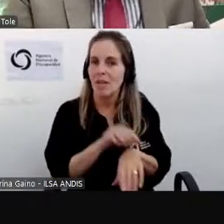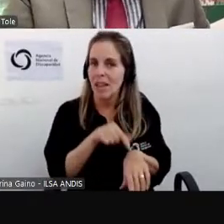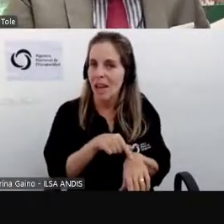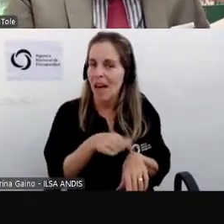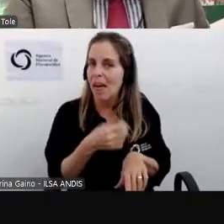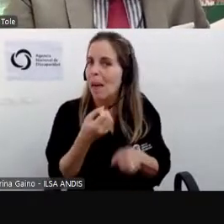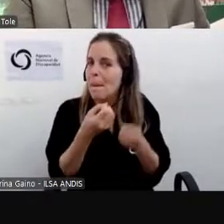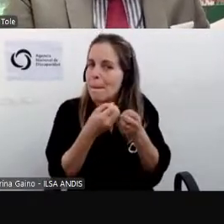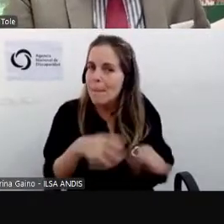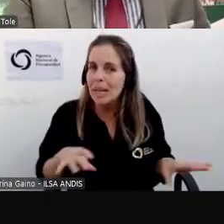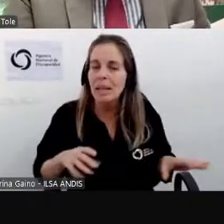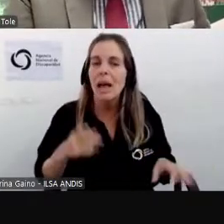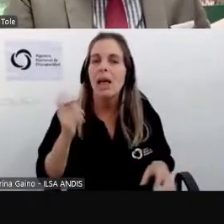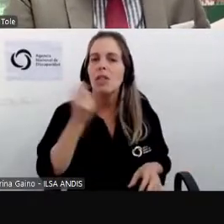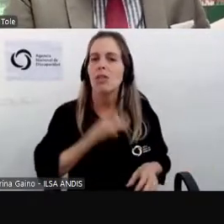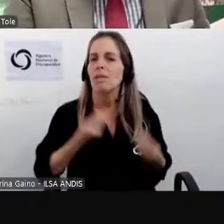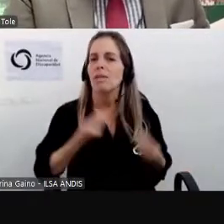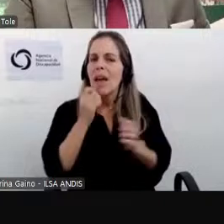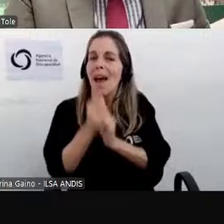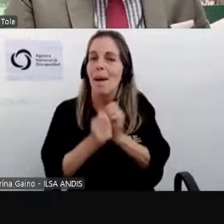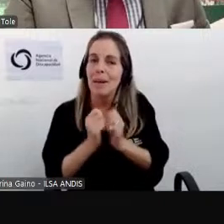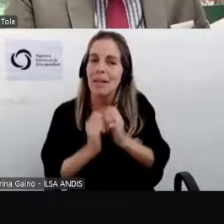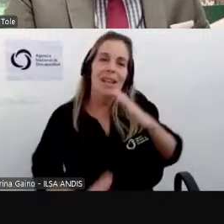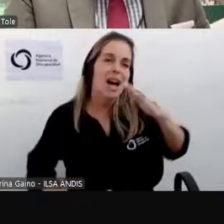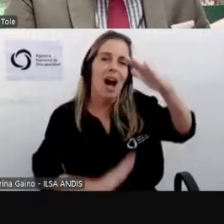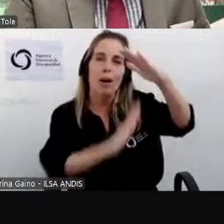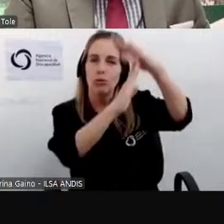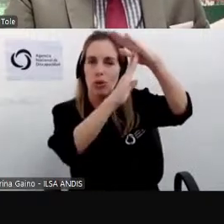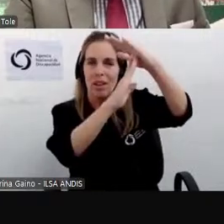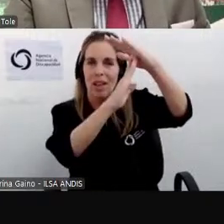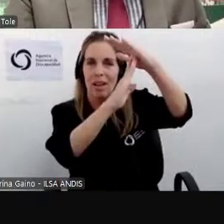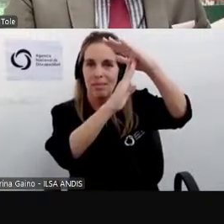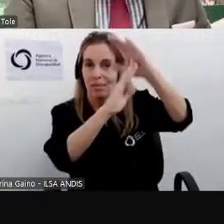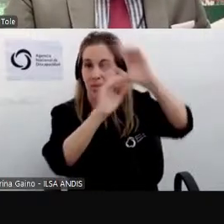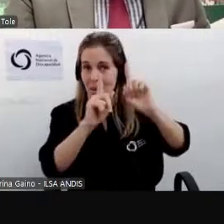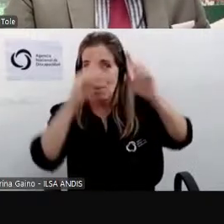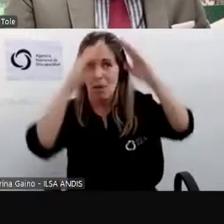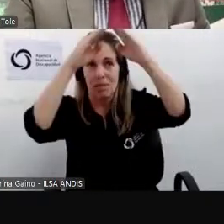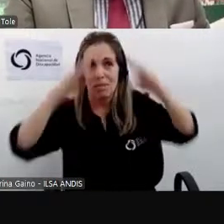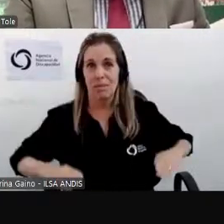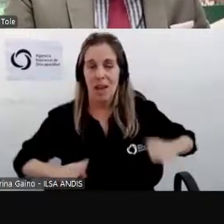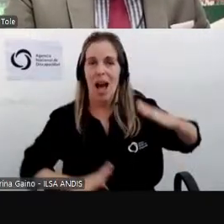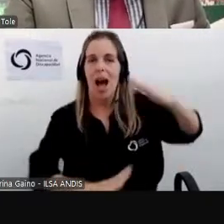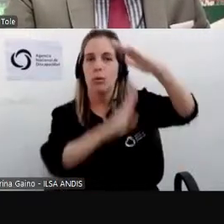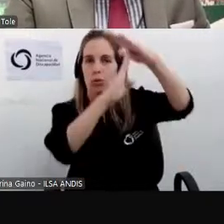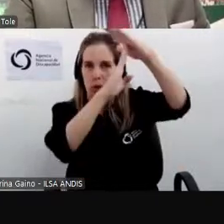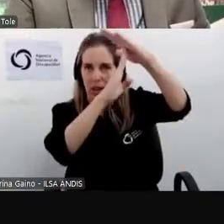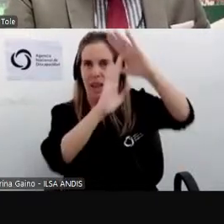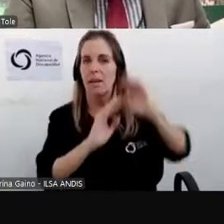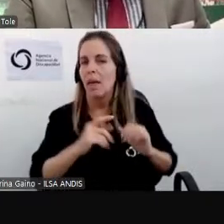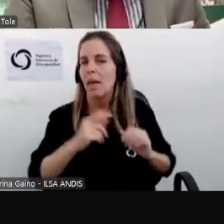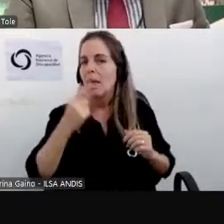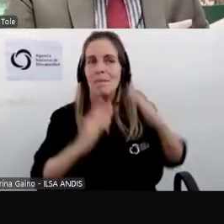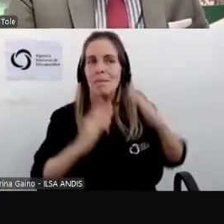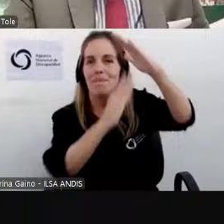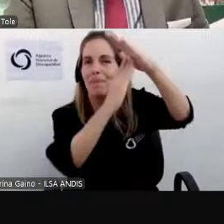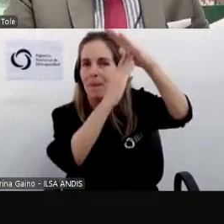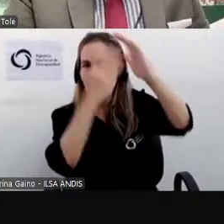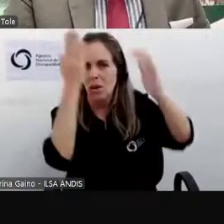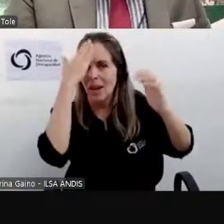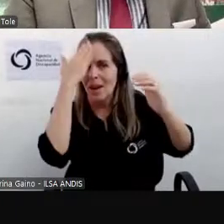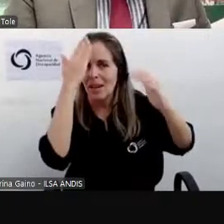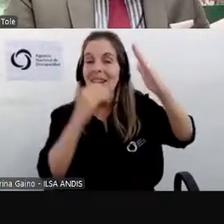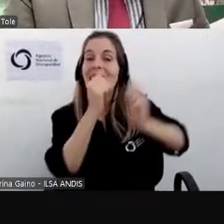into account, that this commitment shall be made at the highest and top level. It's very difficult to speak of due diligence